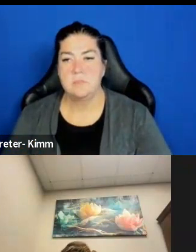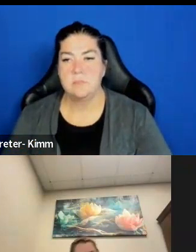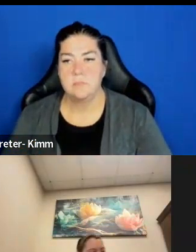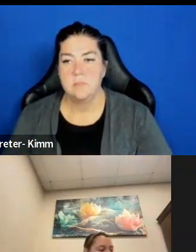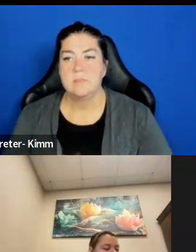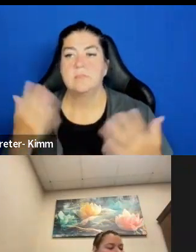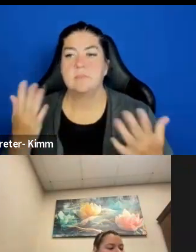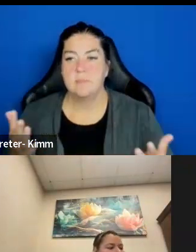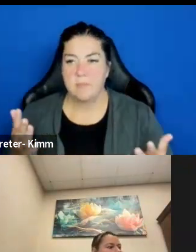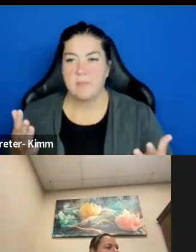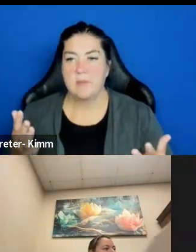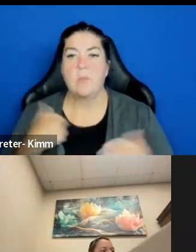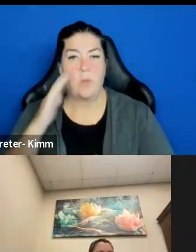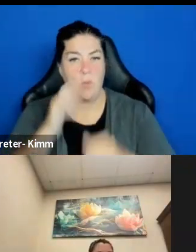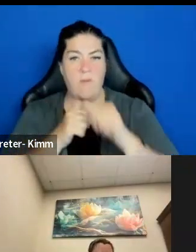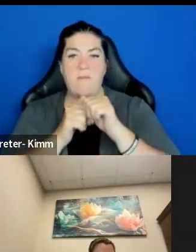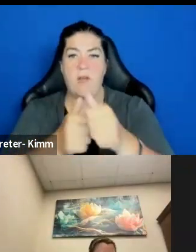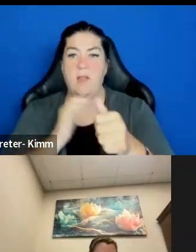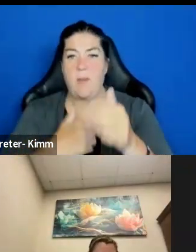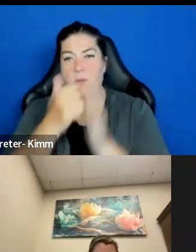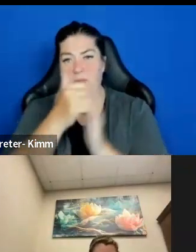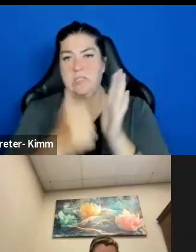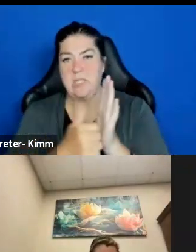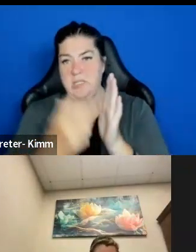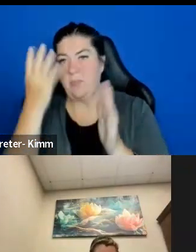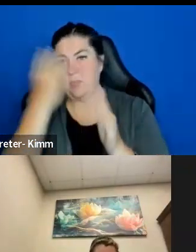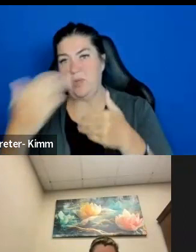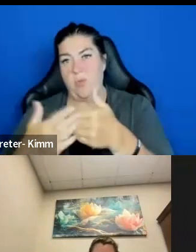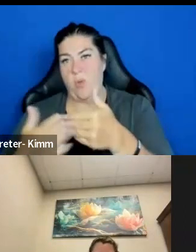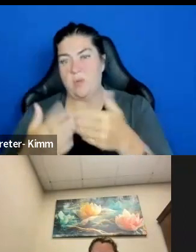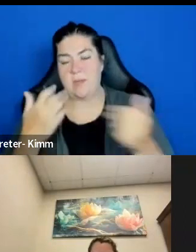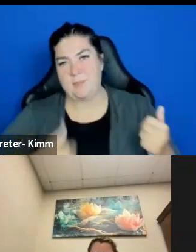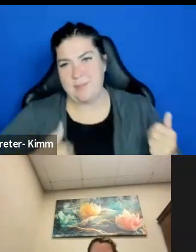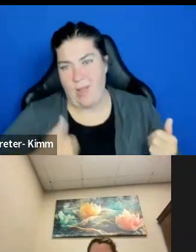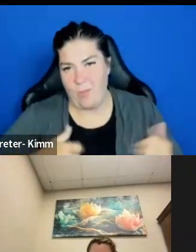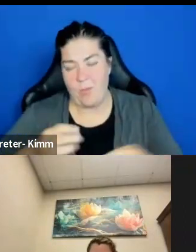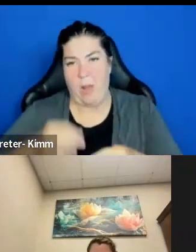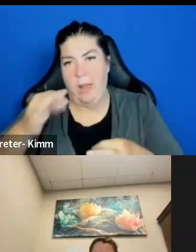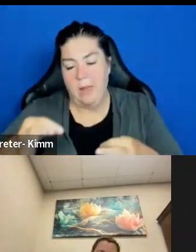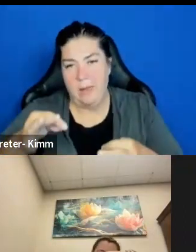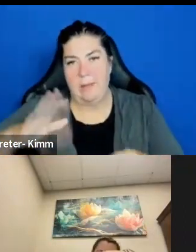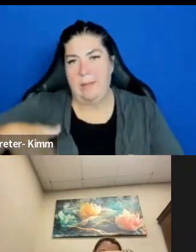Quickly, we will stick to our agenda pretty closely. I apologize for starting a little bit late.